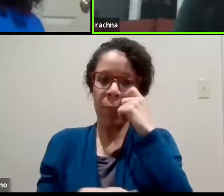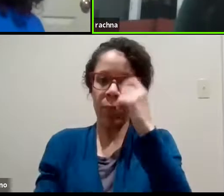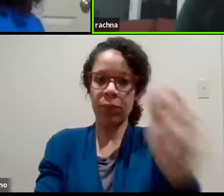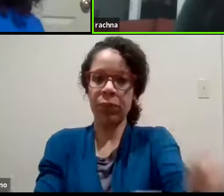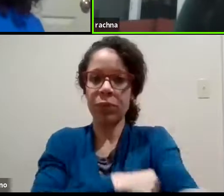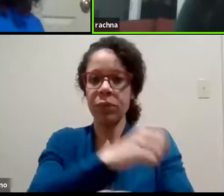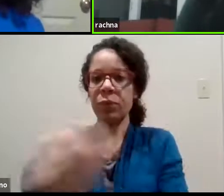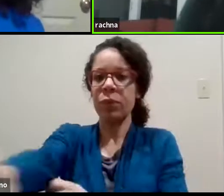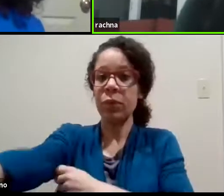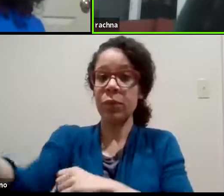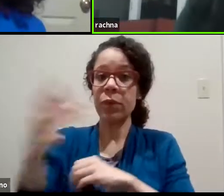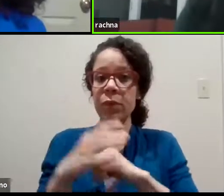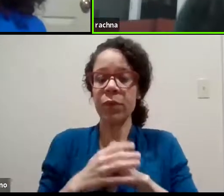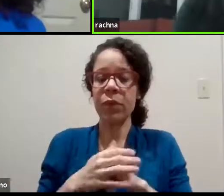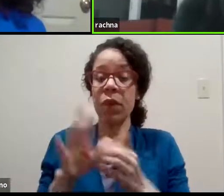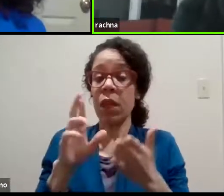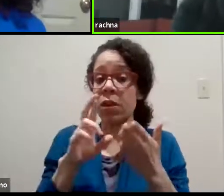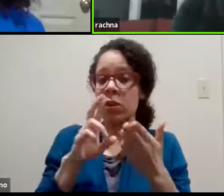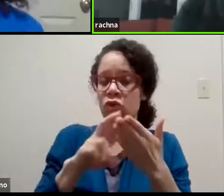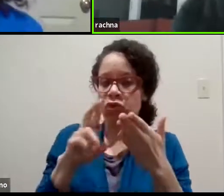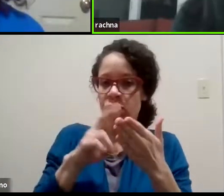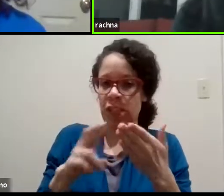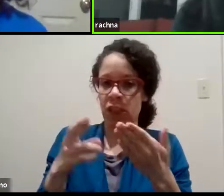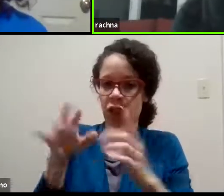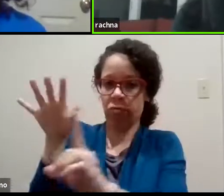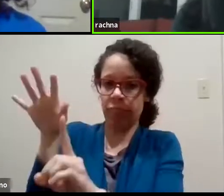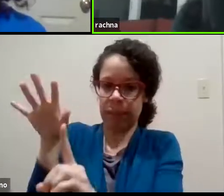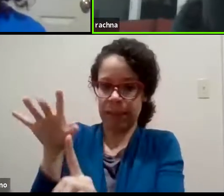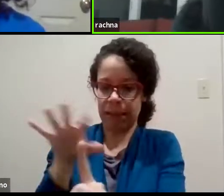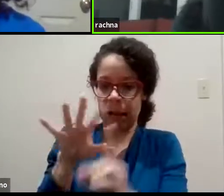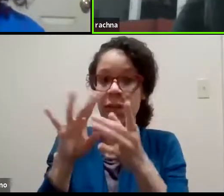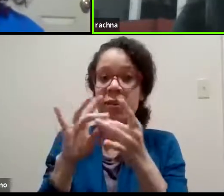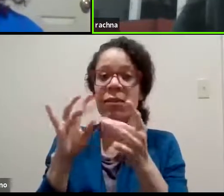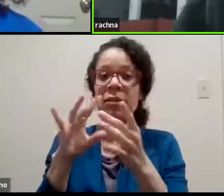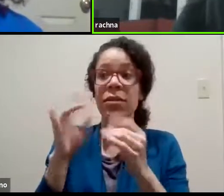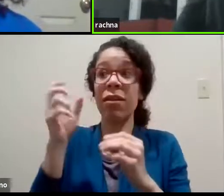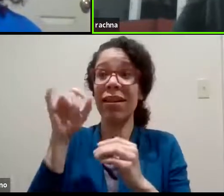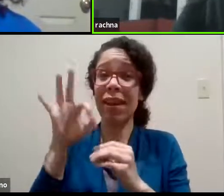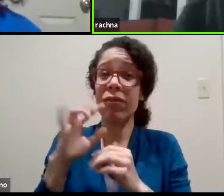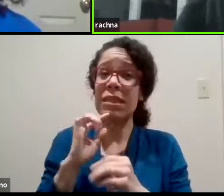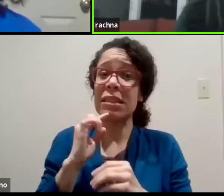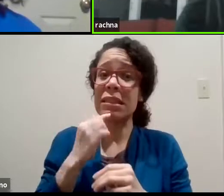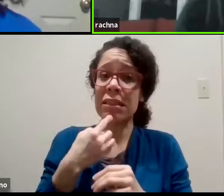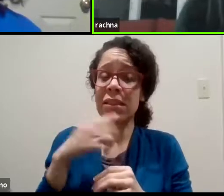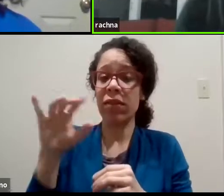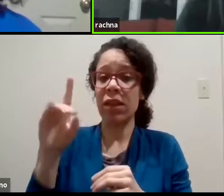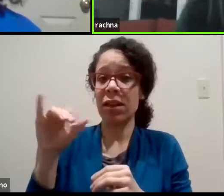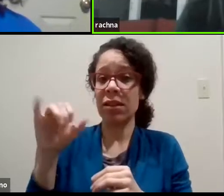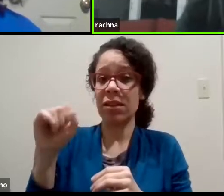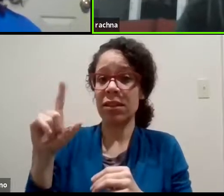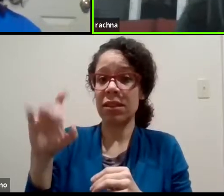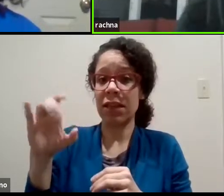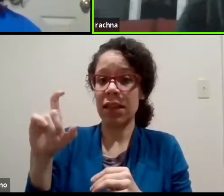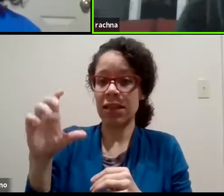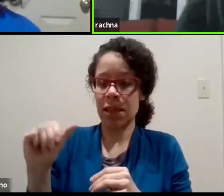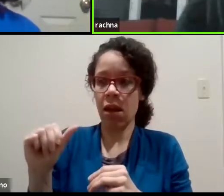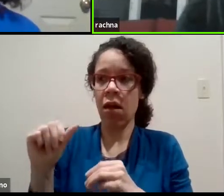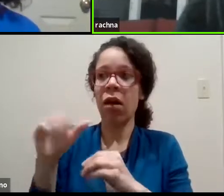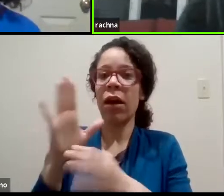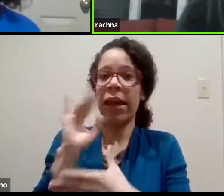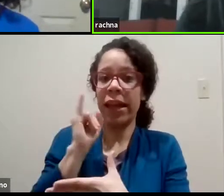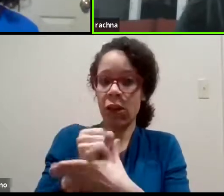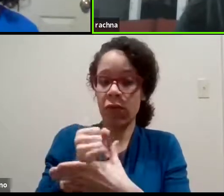research currently shows if it's a significant dyslexia, intervention should be